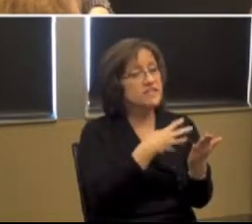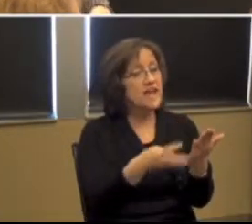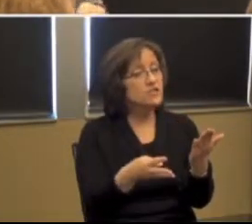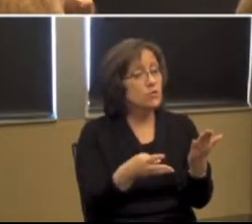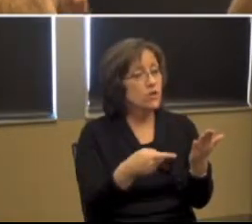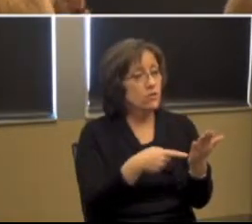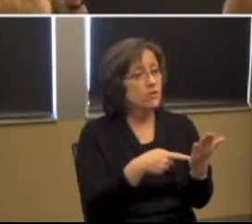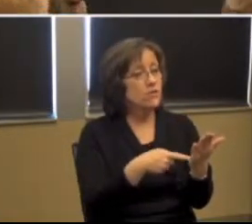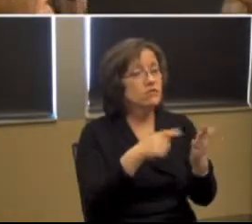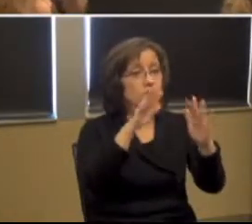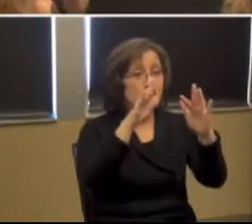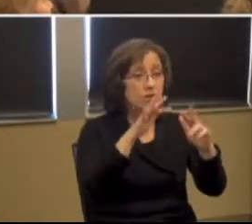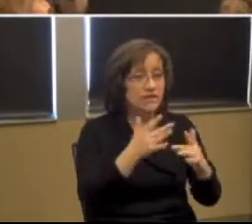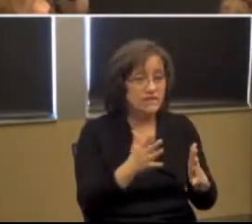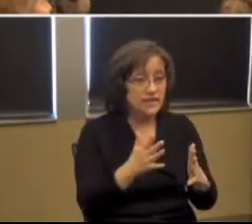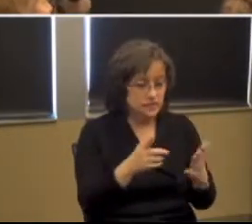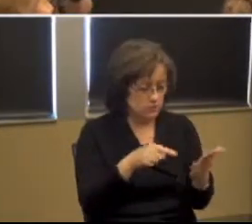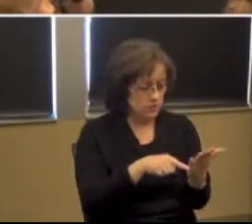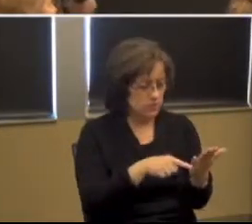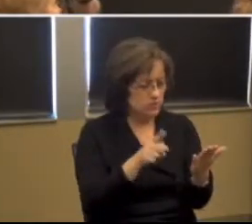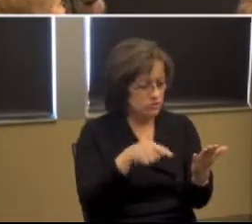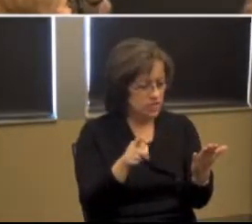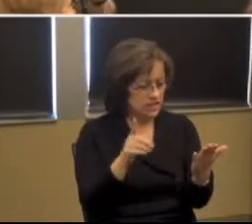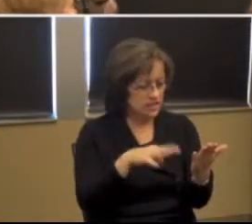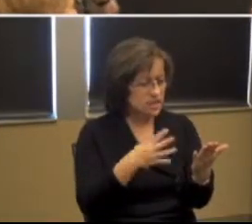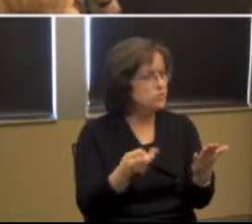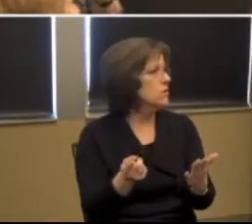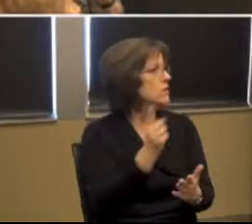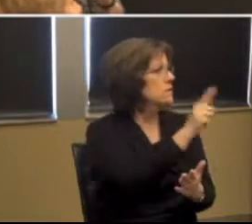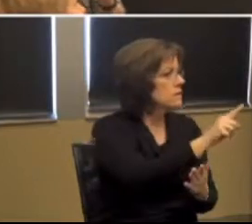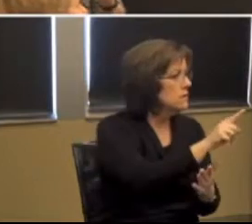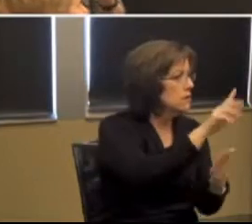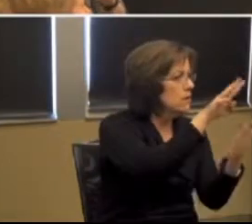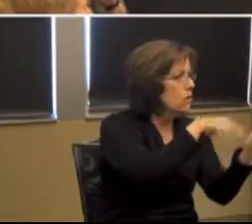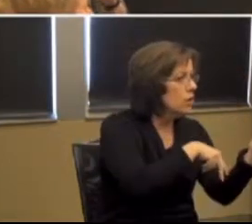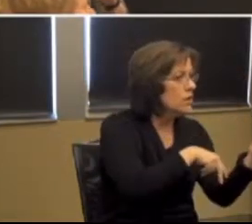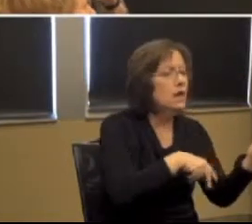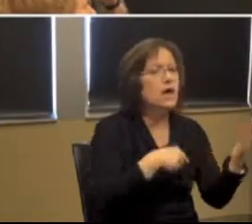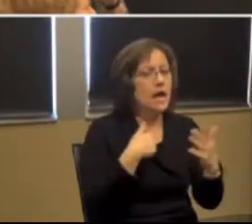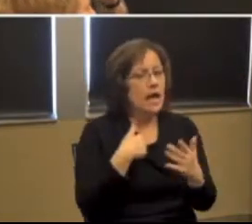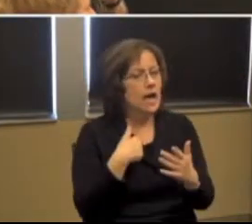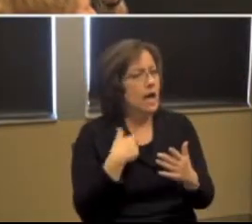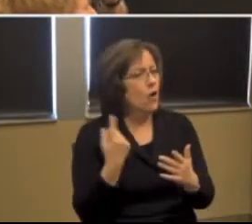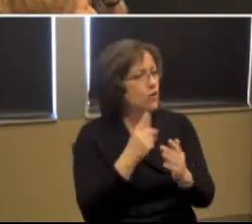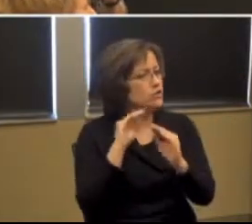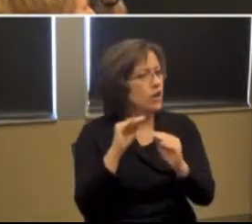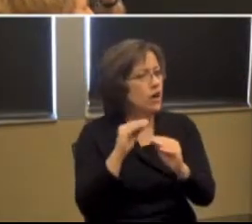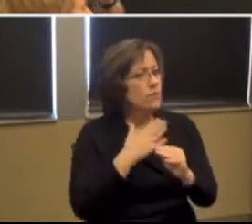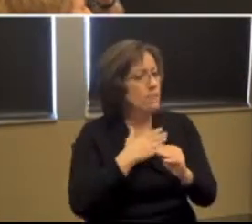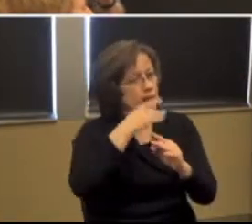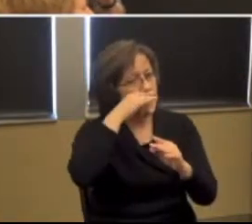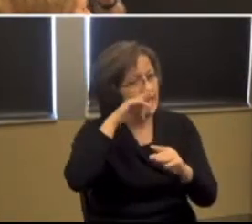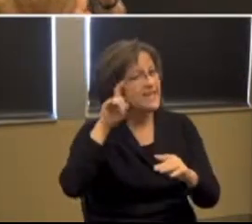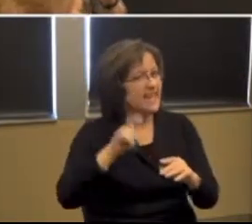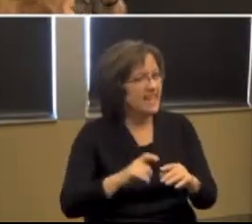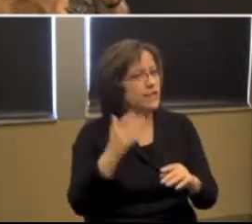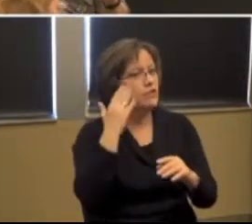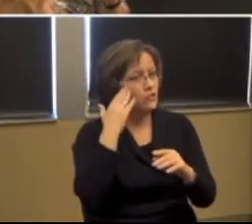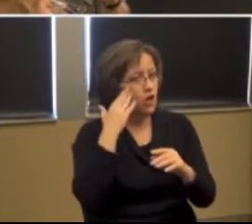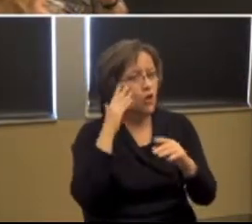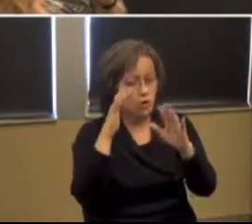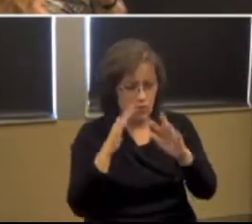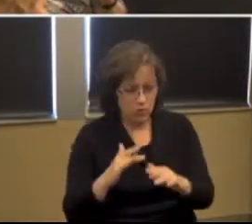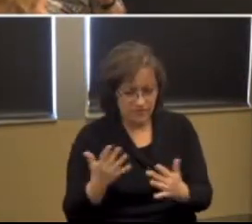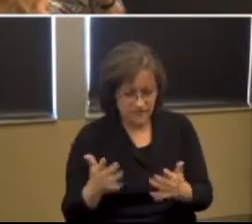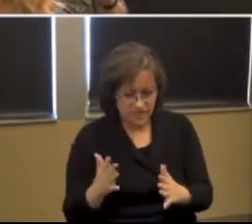that they go, because I was teaching that routine of going back and seeing that referent because my kids needed to know and they needed to move